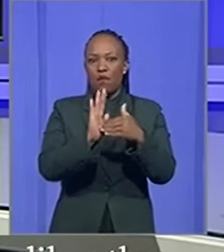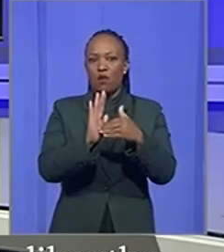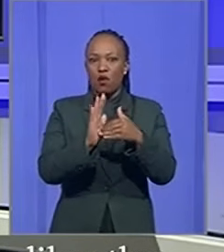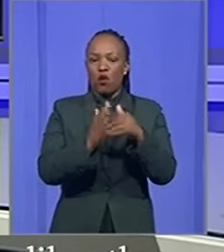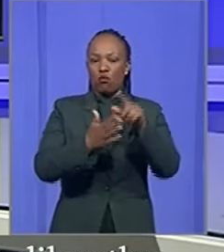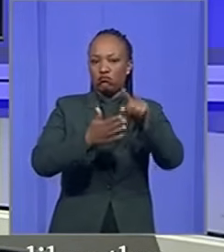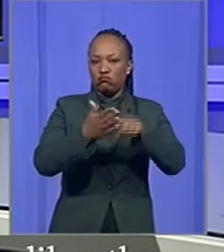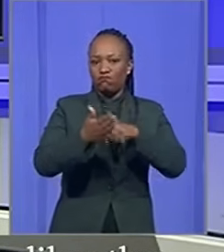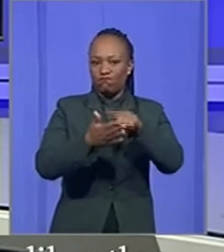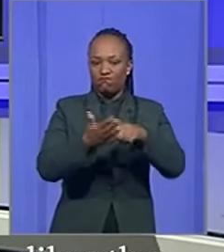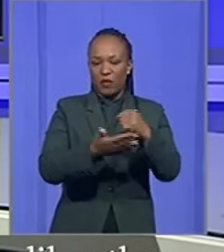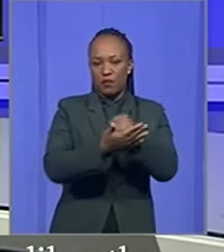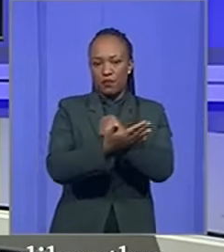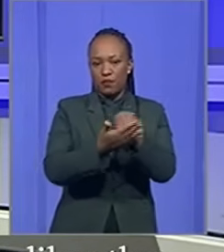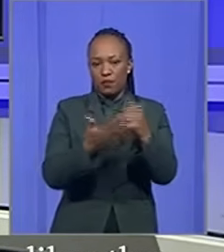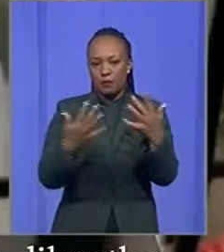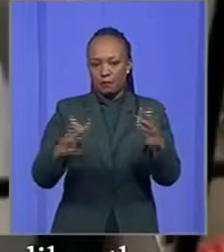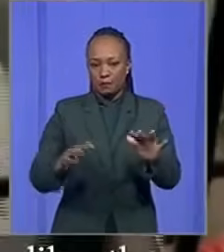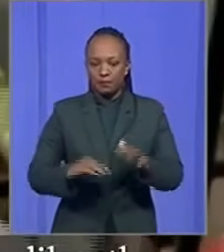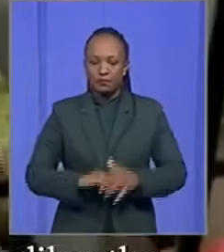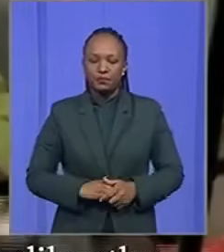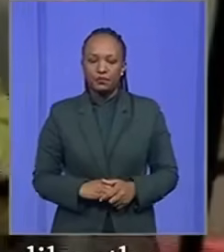tsena.